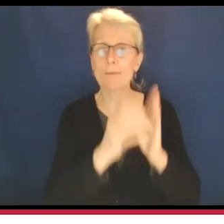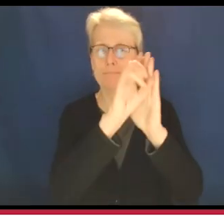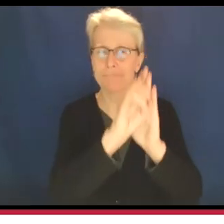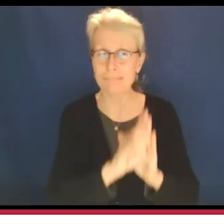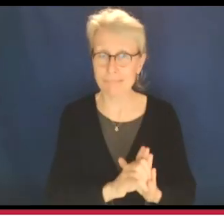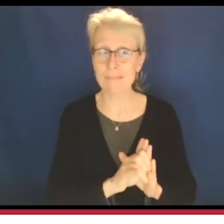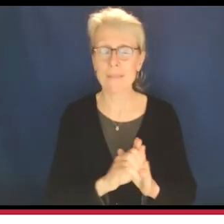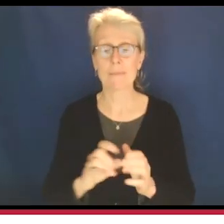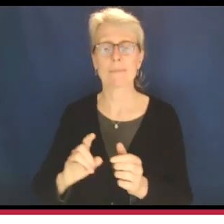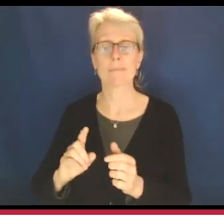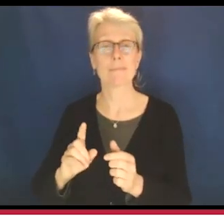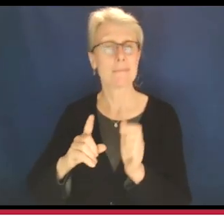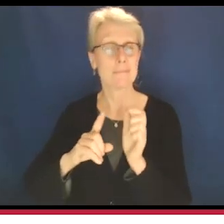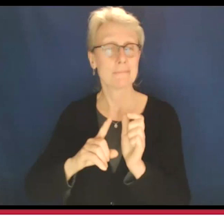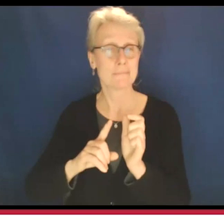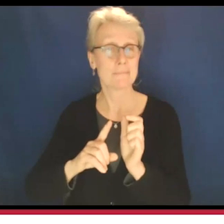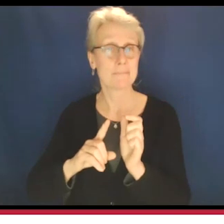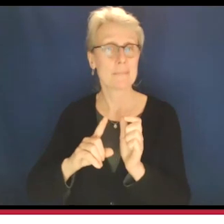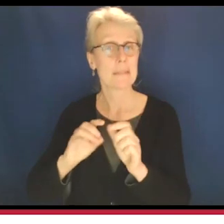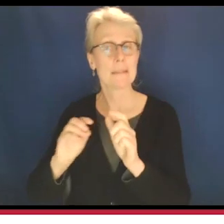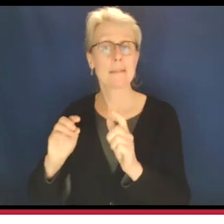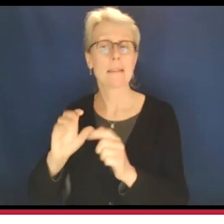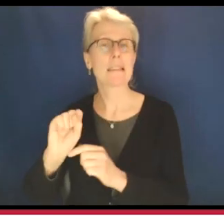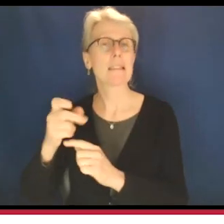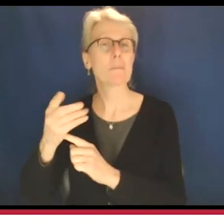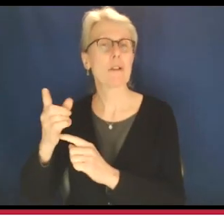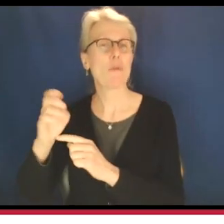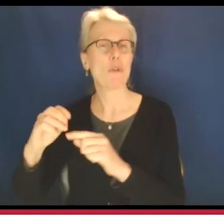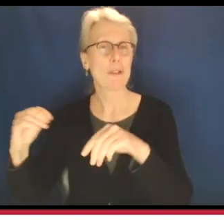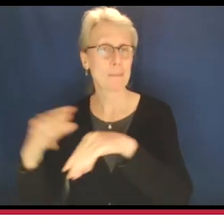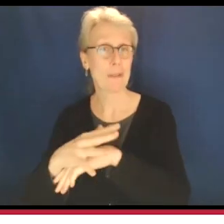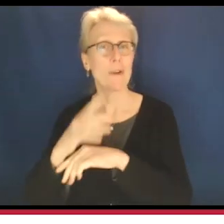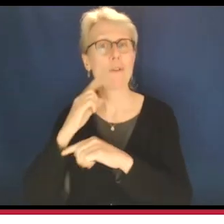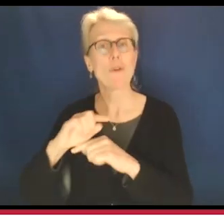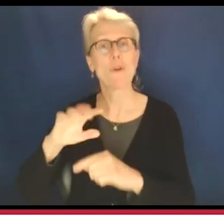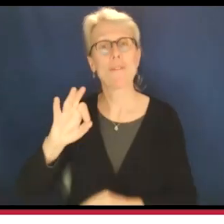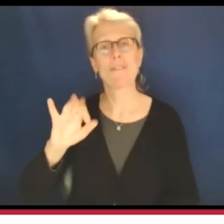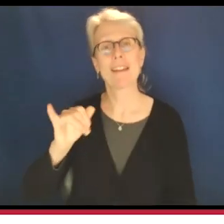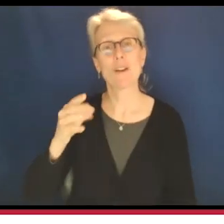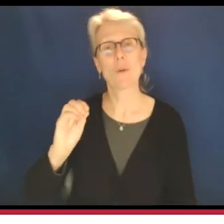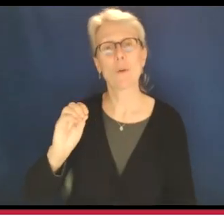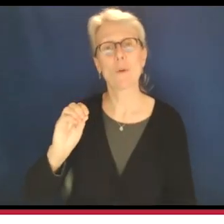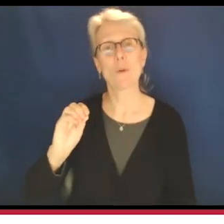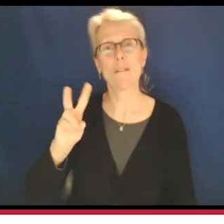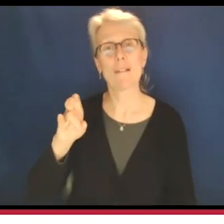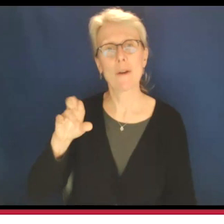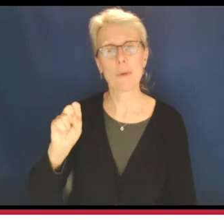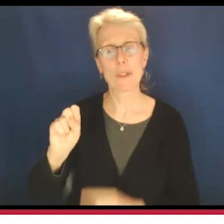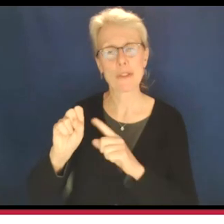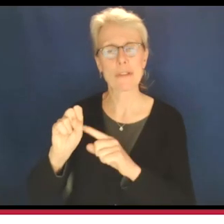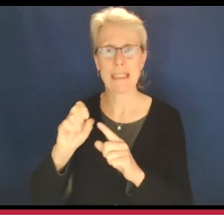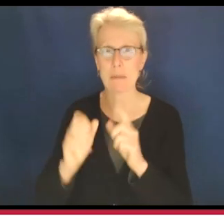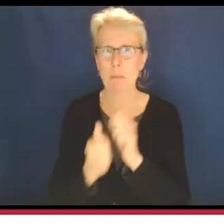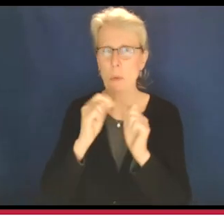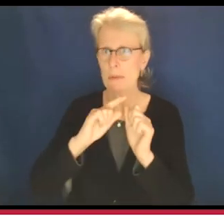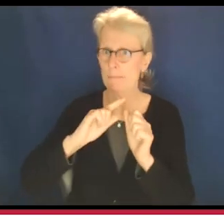that assessments of spillover in the case of filoviruses, one of our most intense case study in